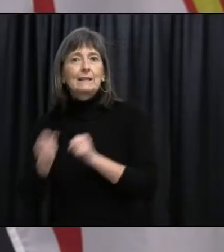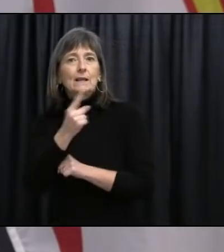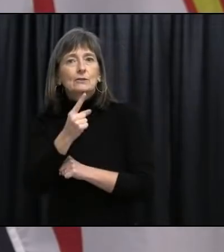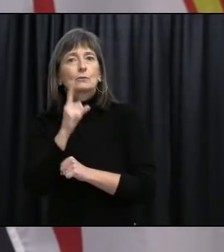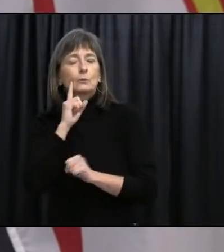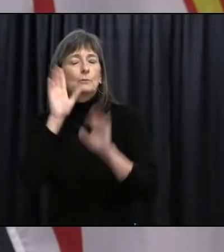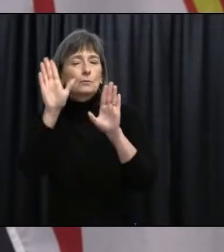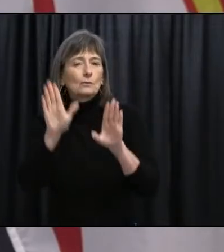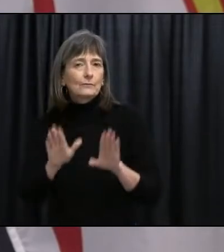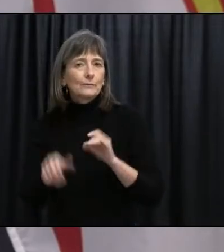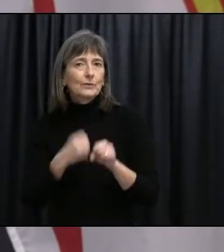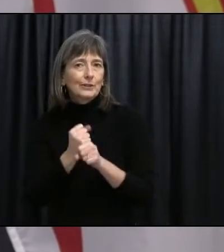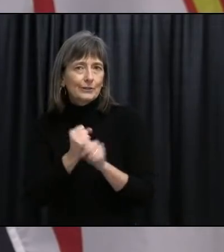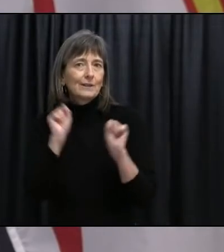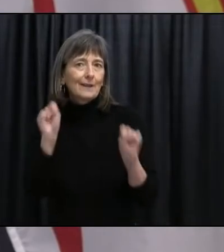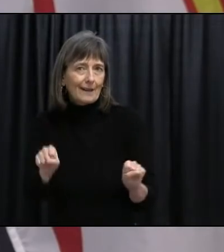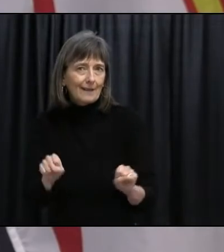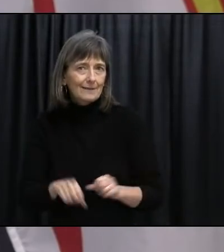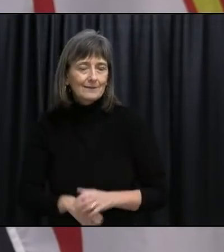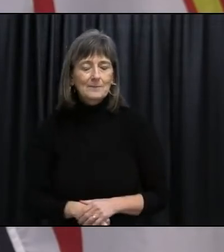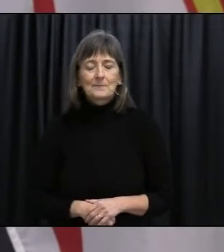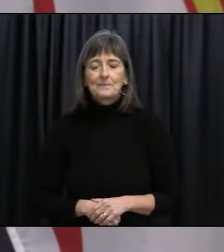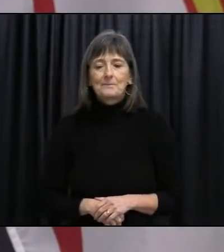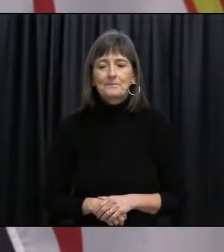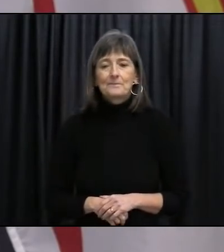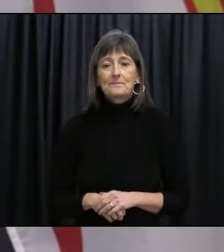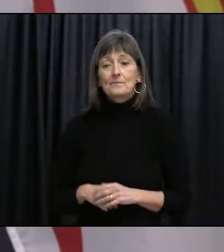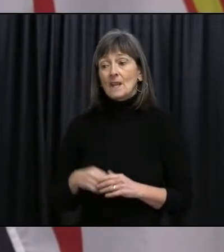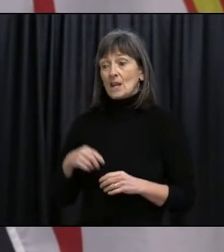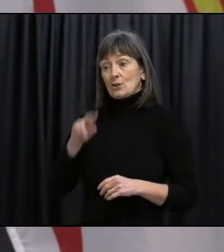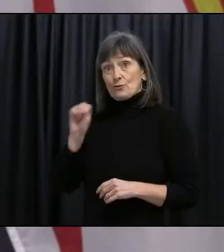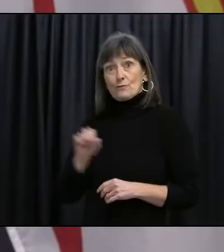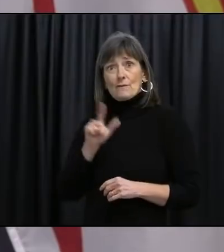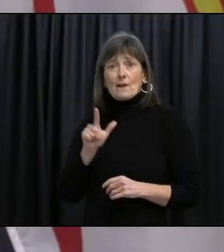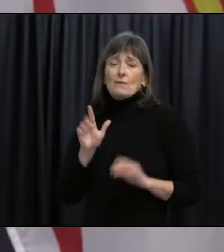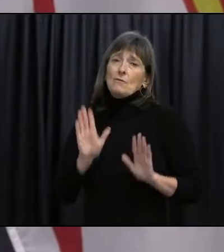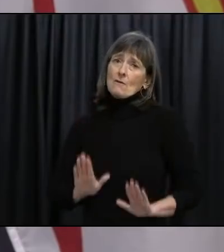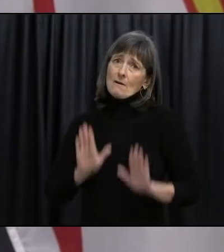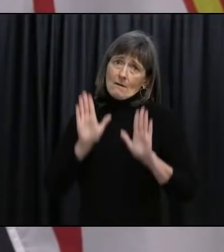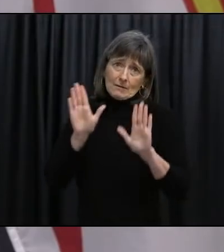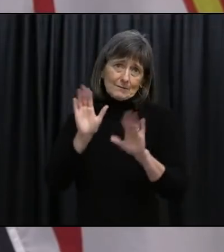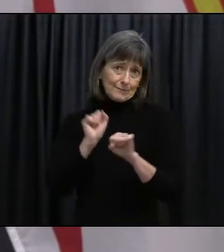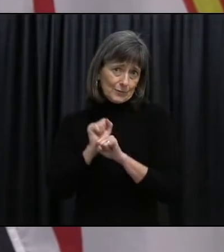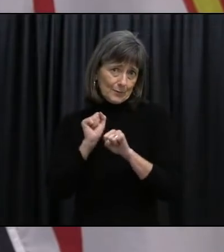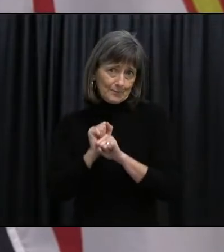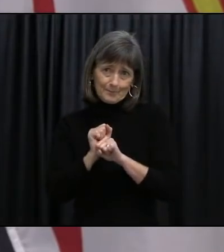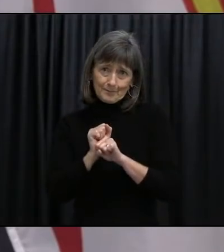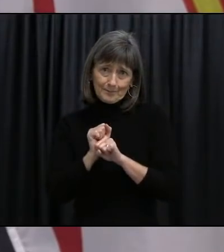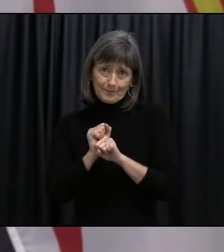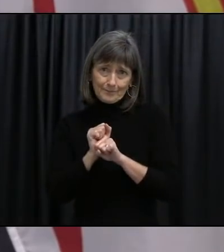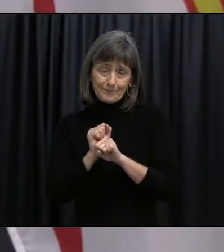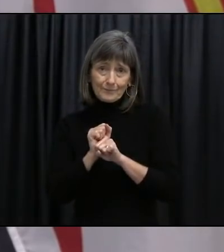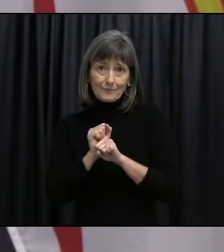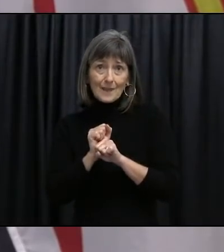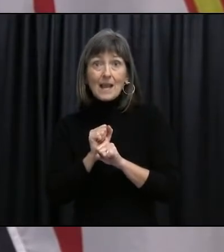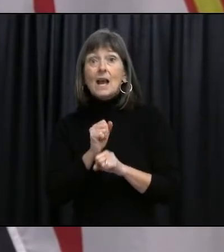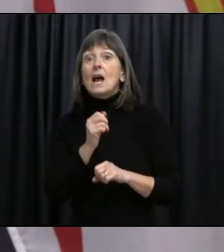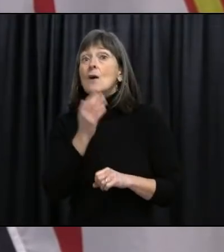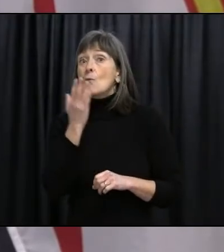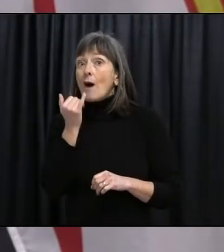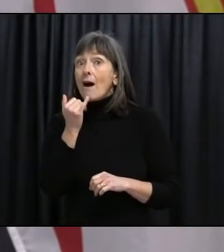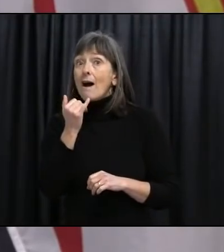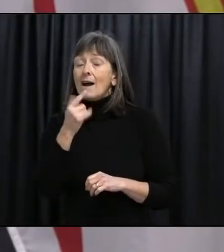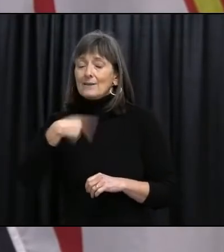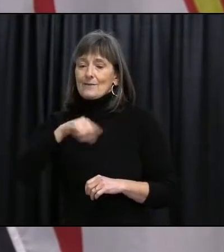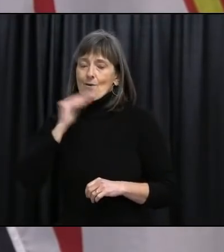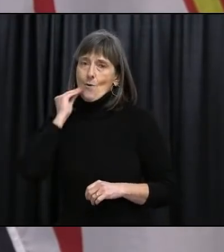a remarkable year. We did so well as a province, and that is in no doubt related to this provincial community that